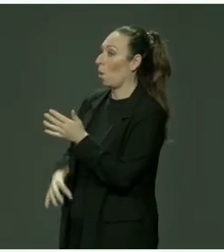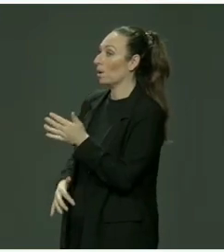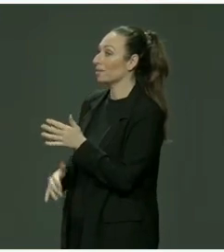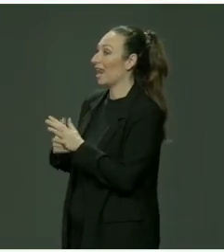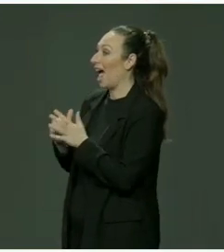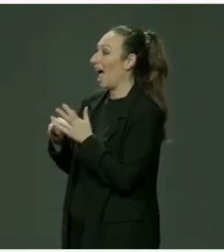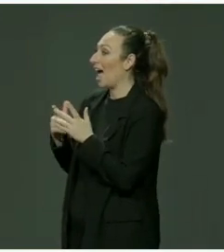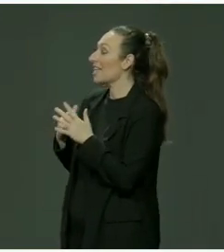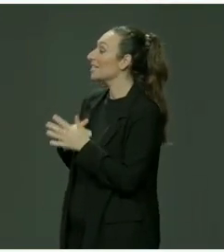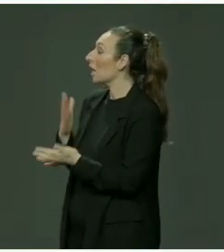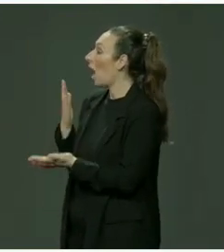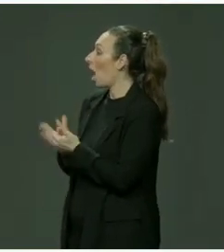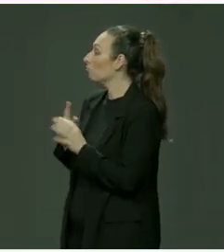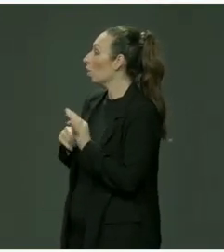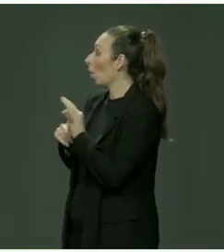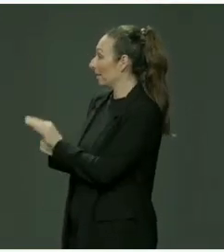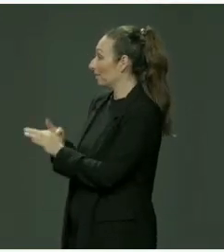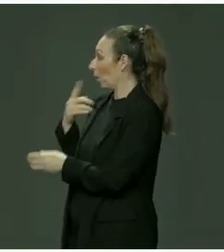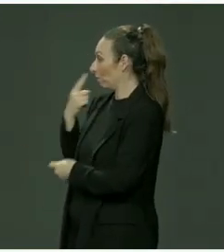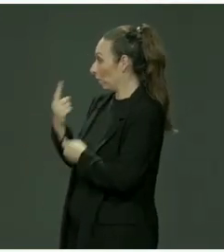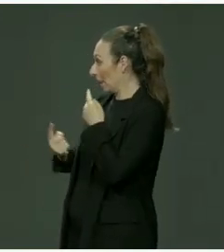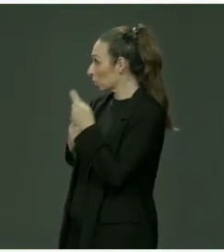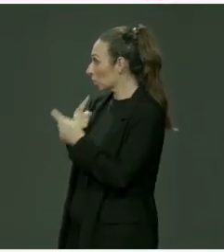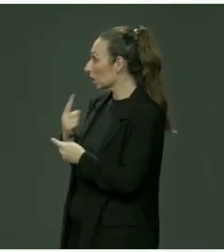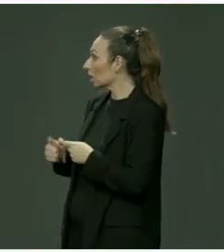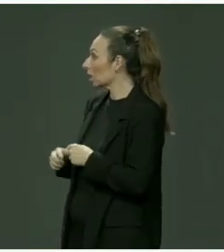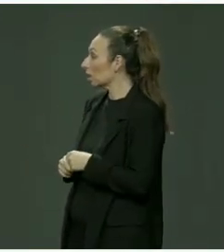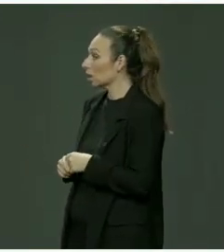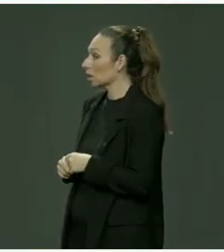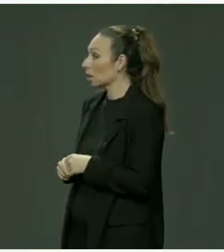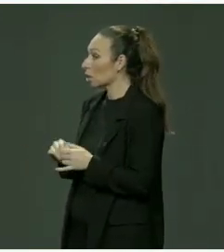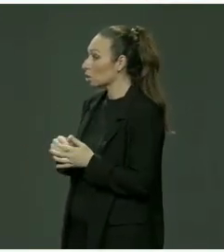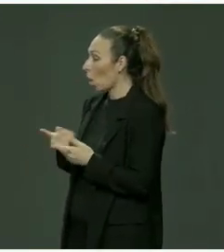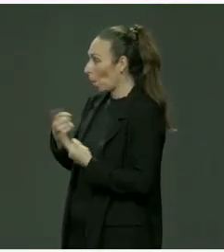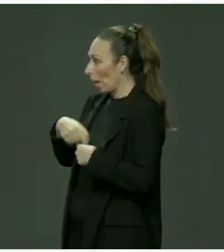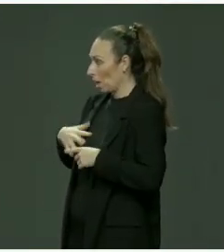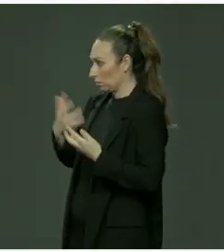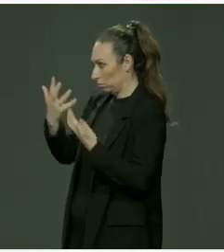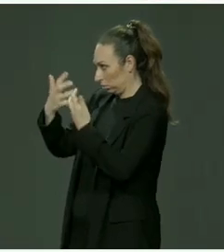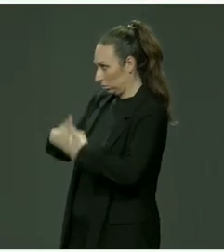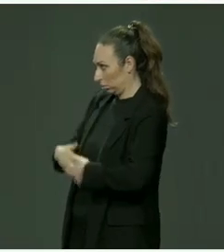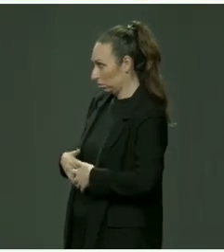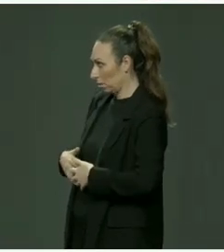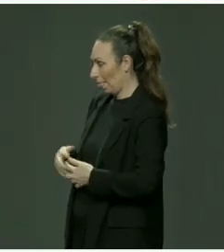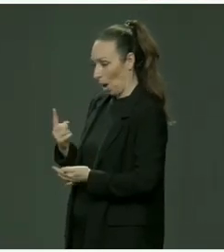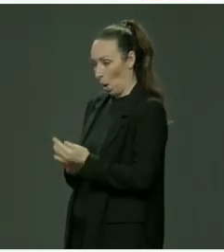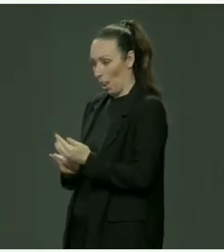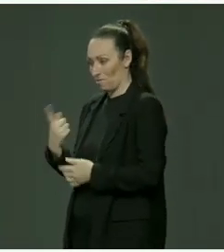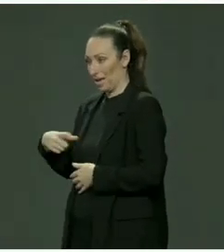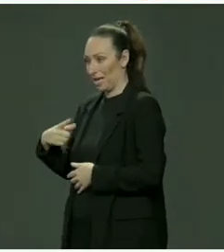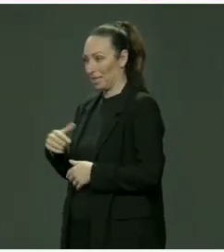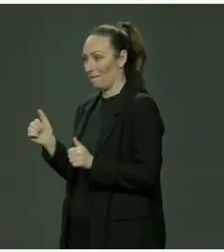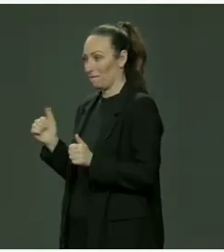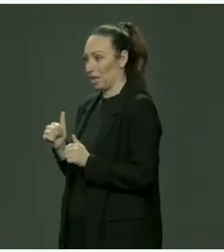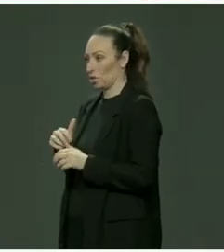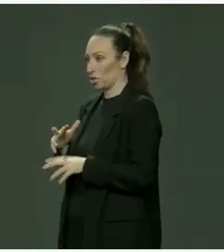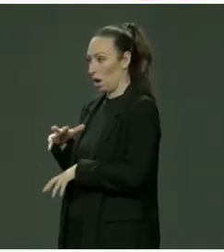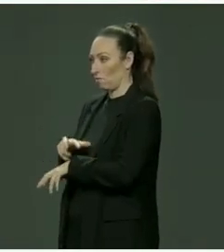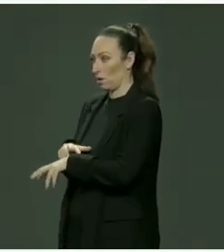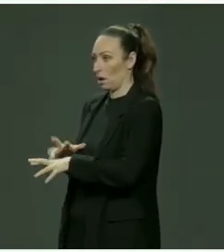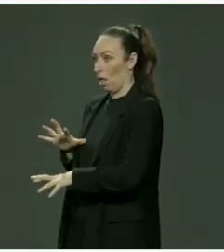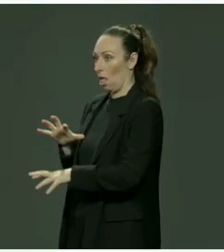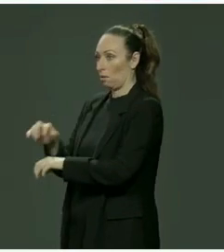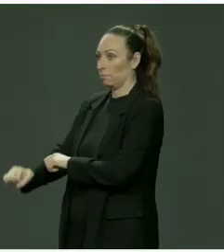did requests for information. We can pin together that the only reason they would raid 4 different premises